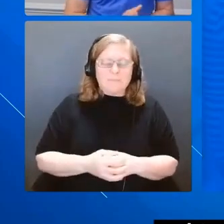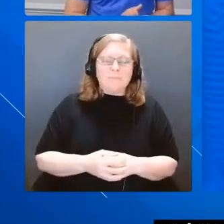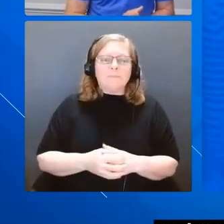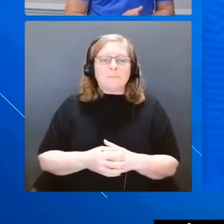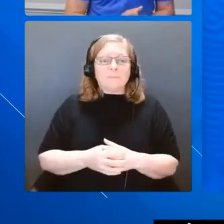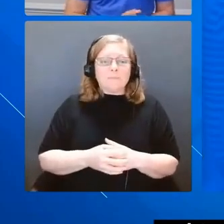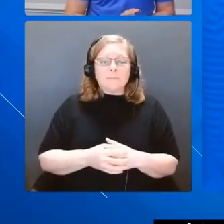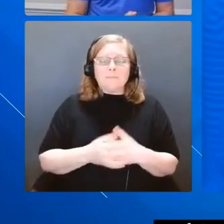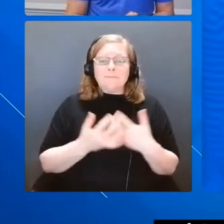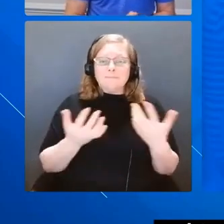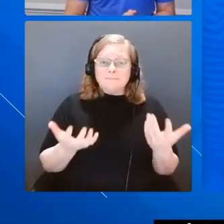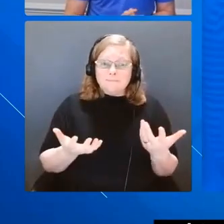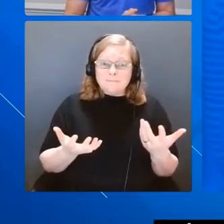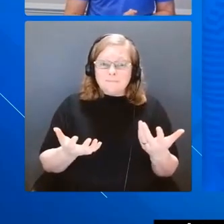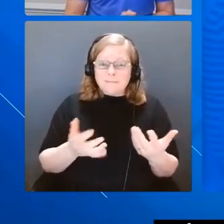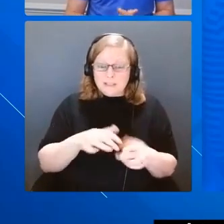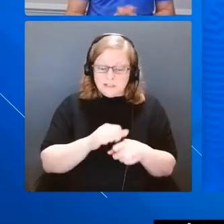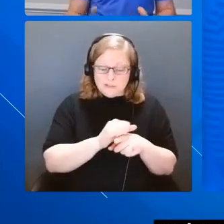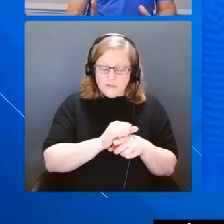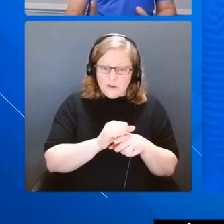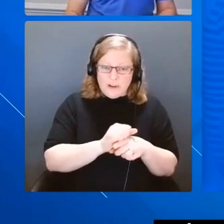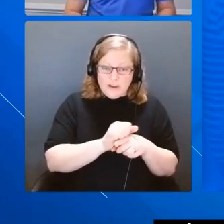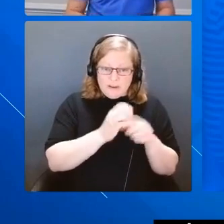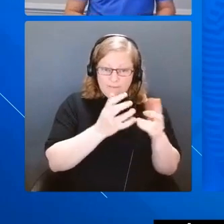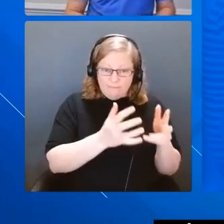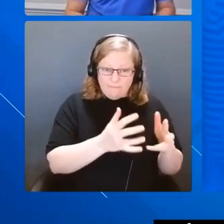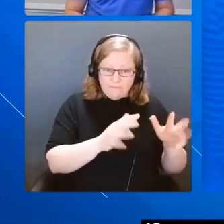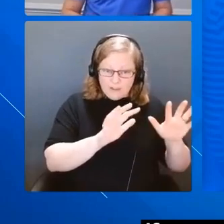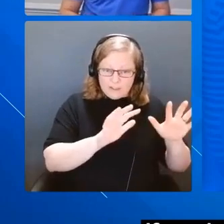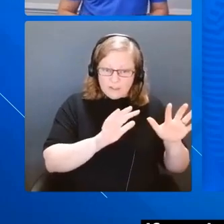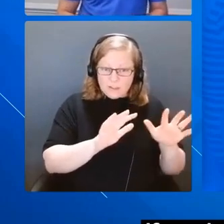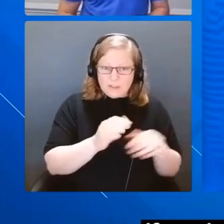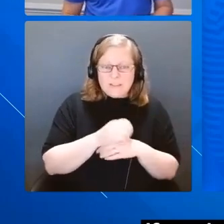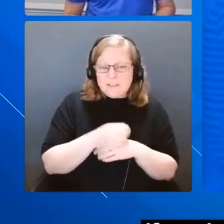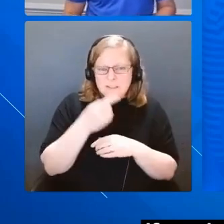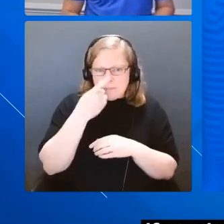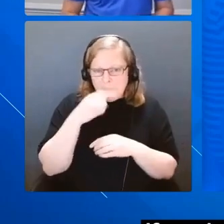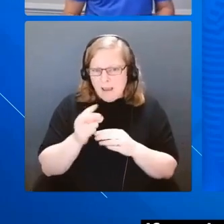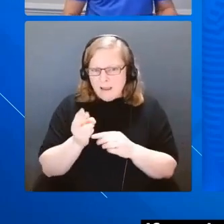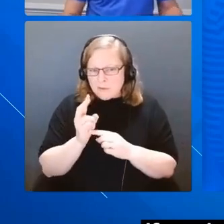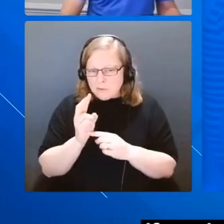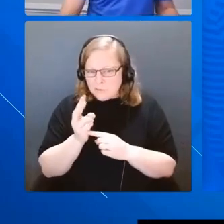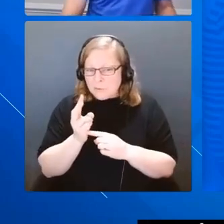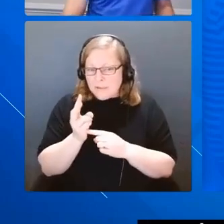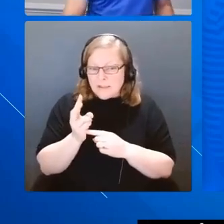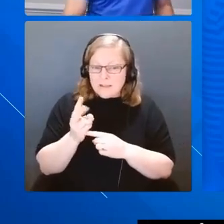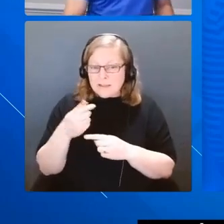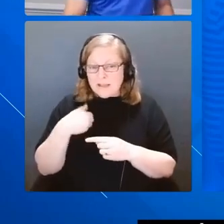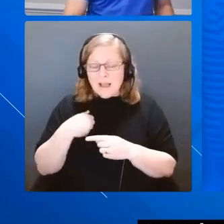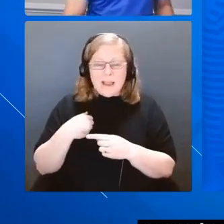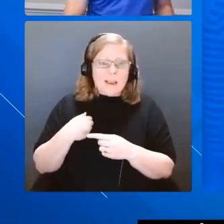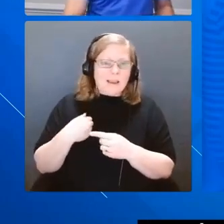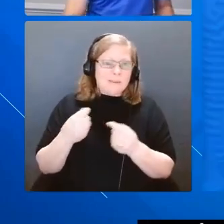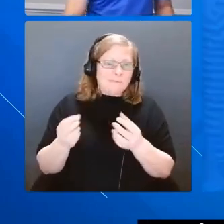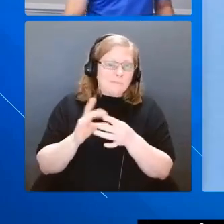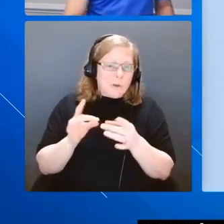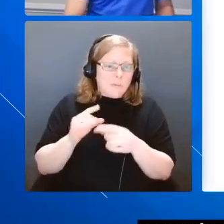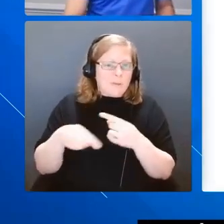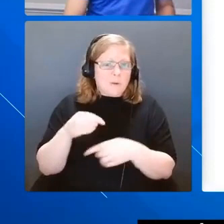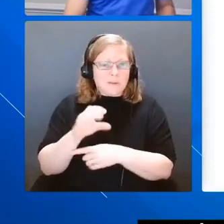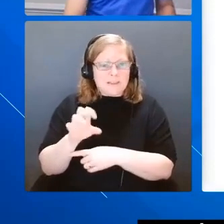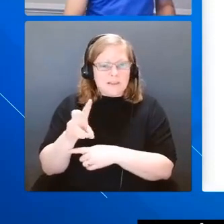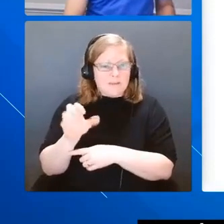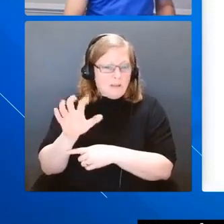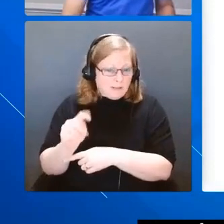And with that, that's the end of the training part. If you don't mind, give me maybe 2 minutes. I'm going to steal a couple of minutes here to talk about what we're doing at Cvent.